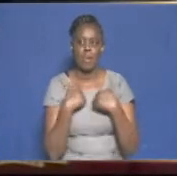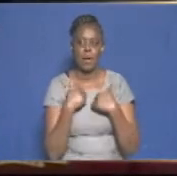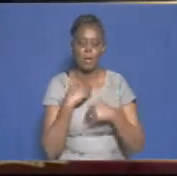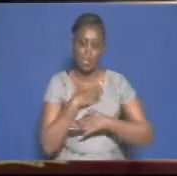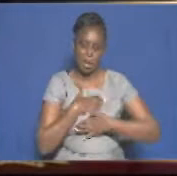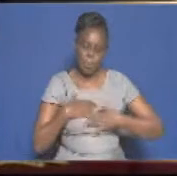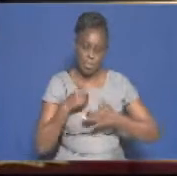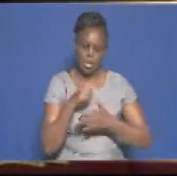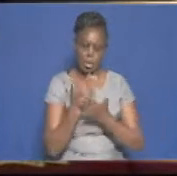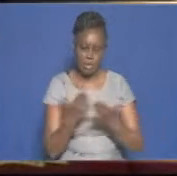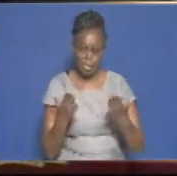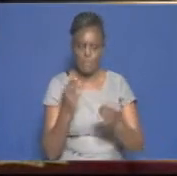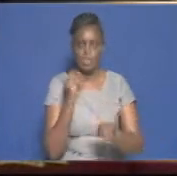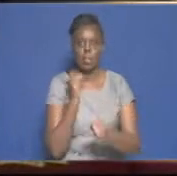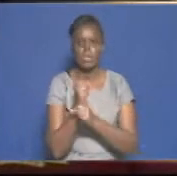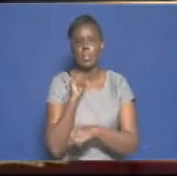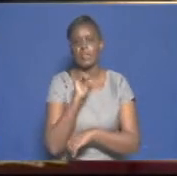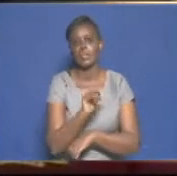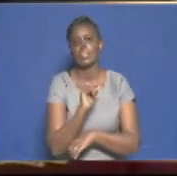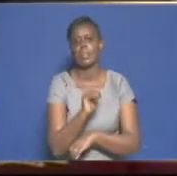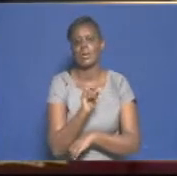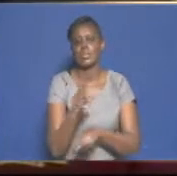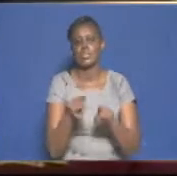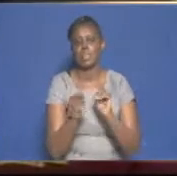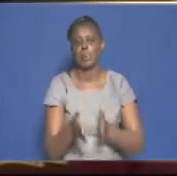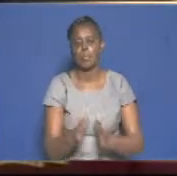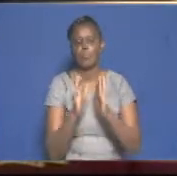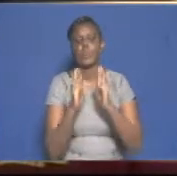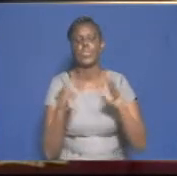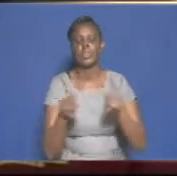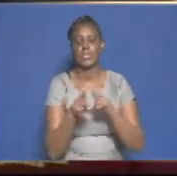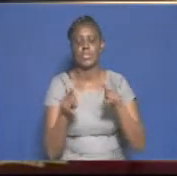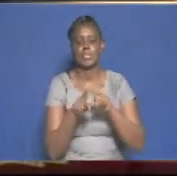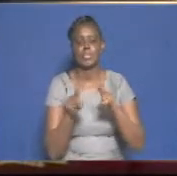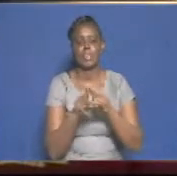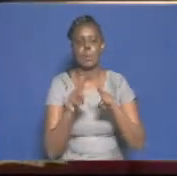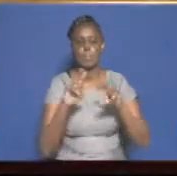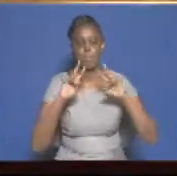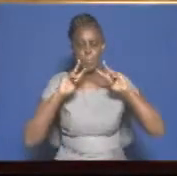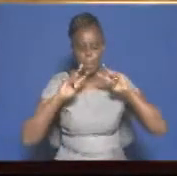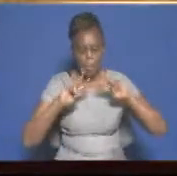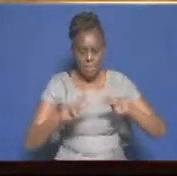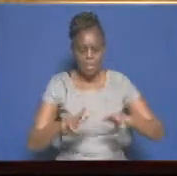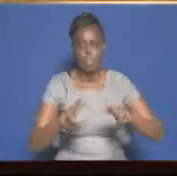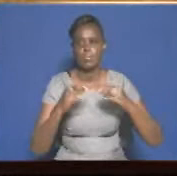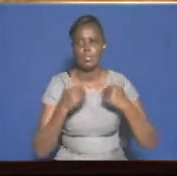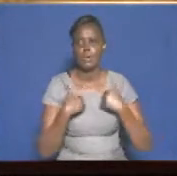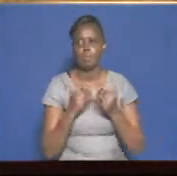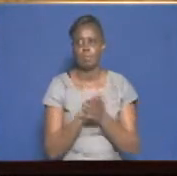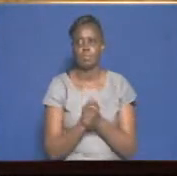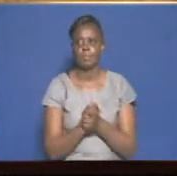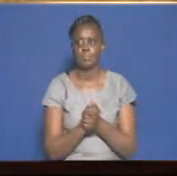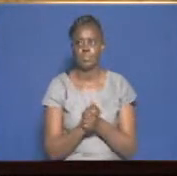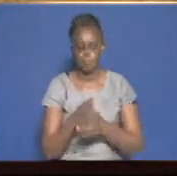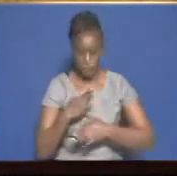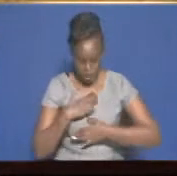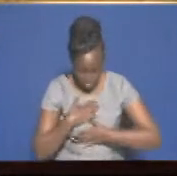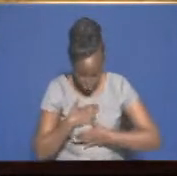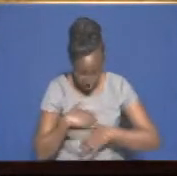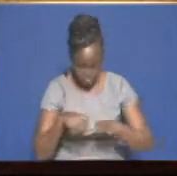appreciate anything, he did it so in the same manner. May his soul rest in eternal peace. Thank you. Member Boyata.